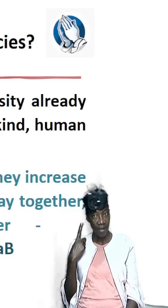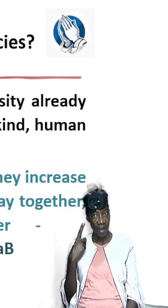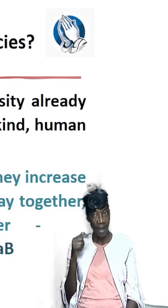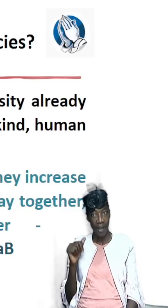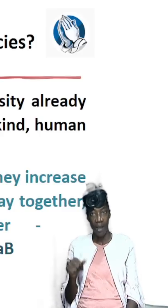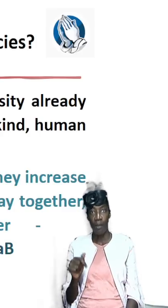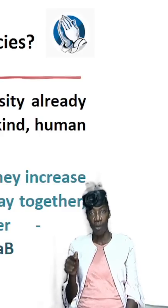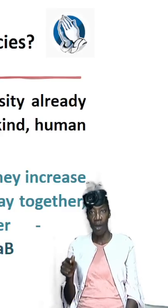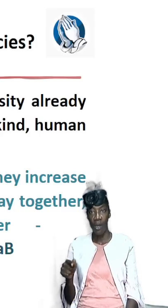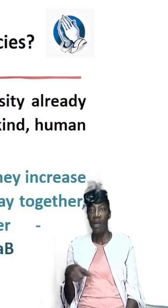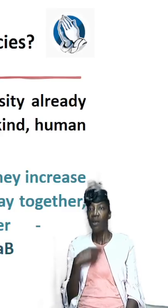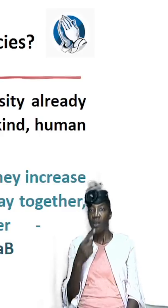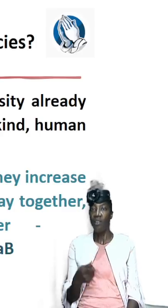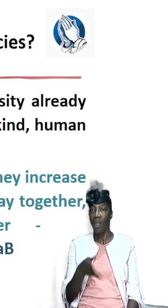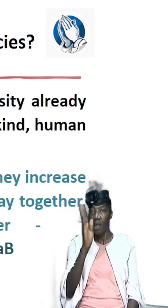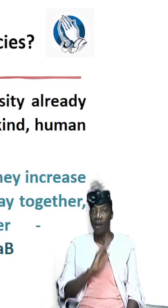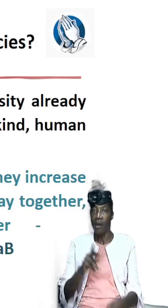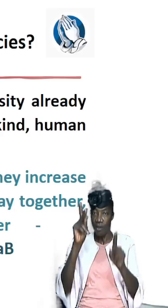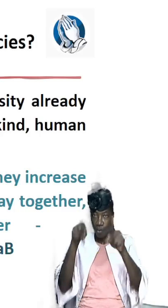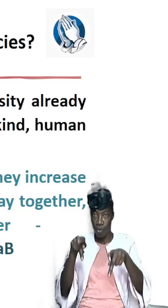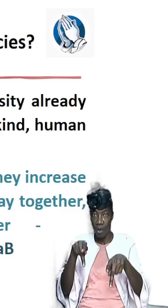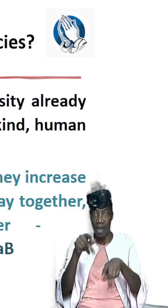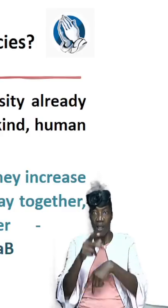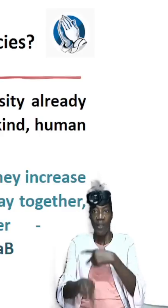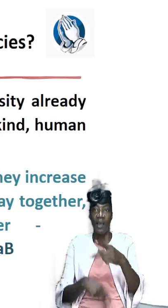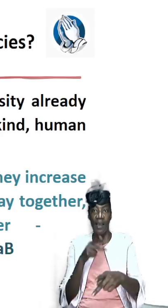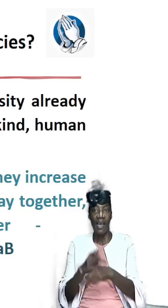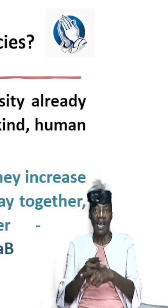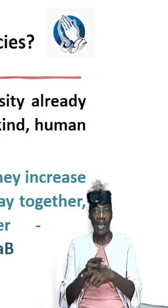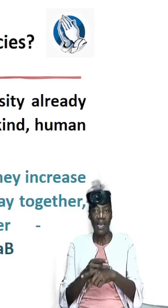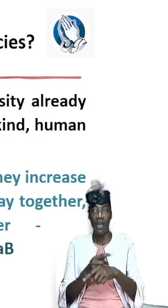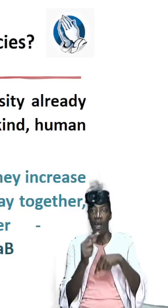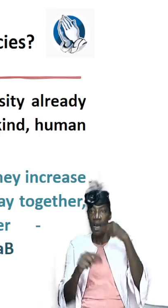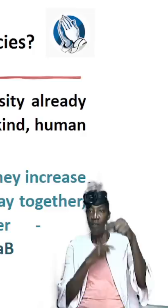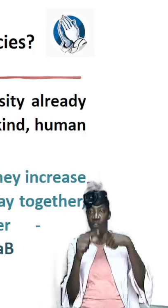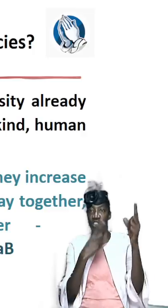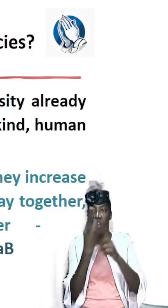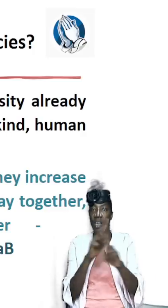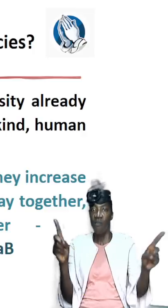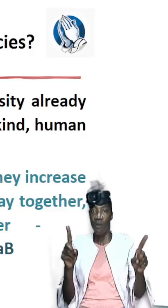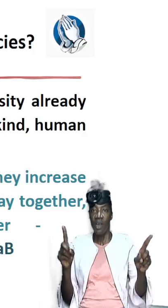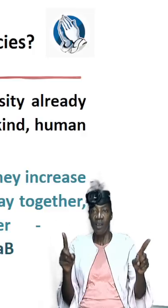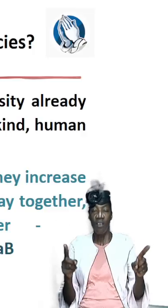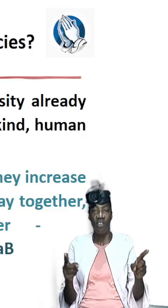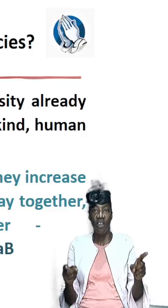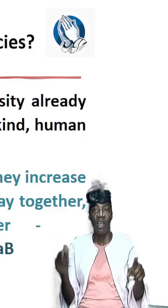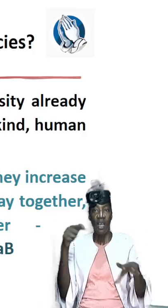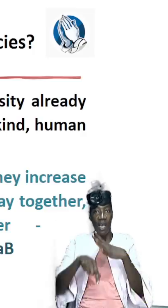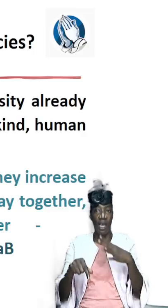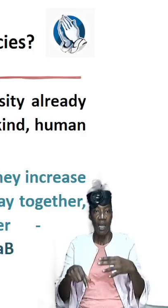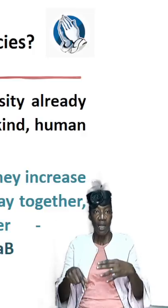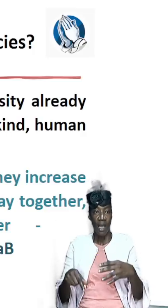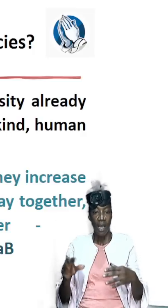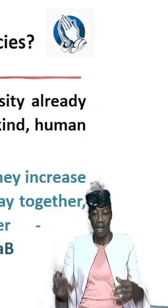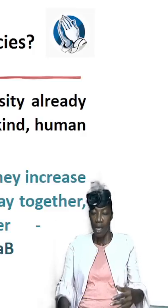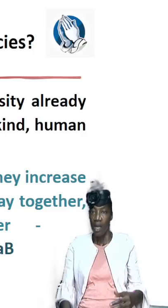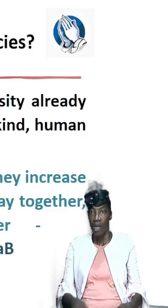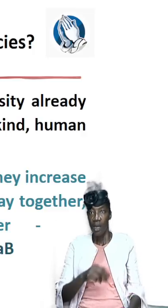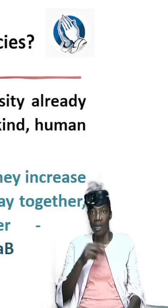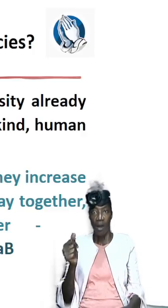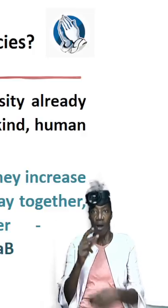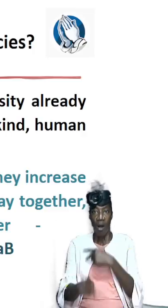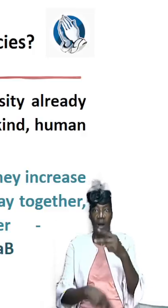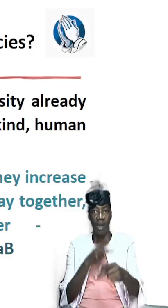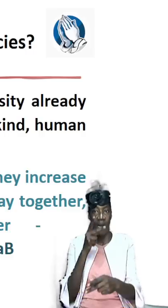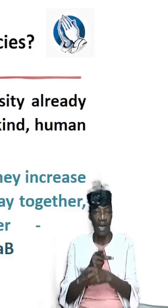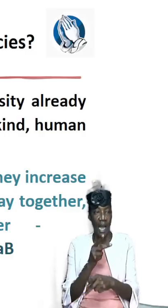point. And so we say God has put that kind of genetic diversity already in the dog kind. And that's why you see dog,